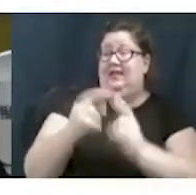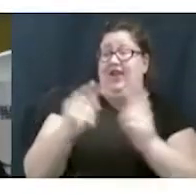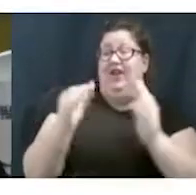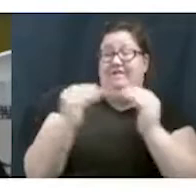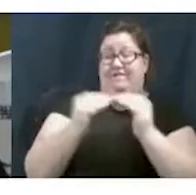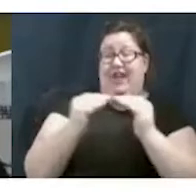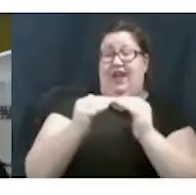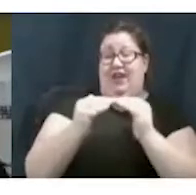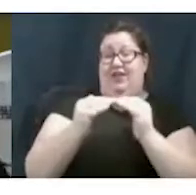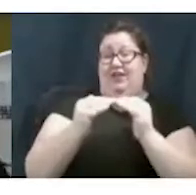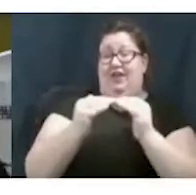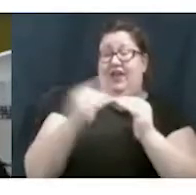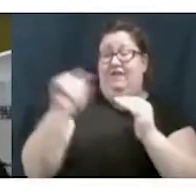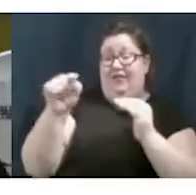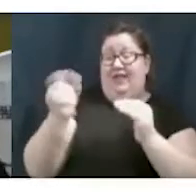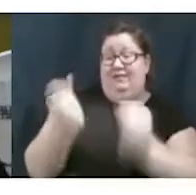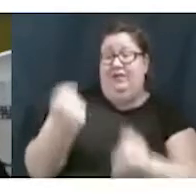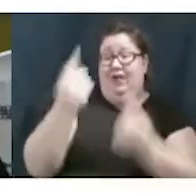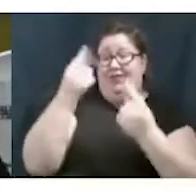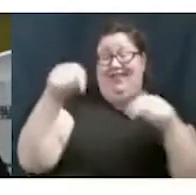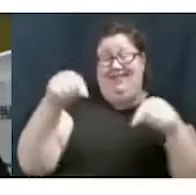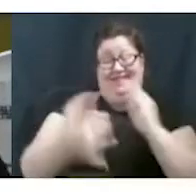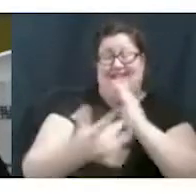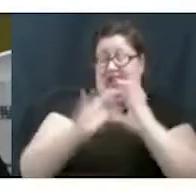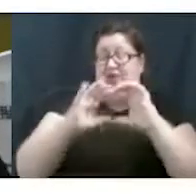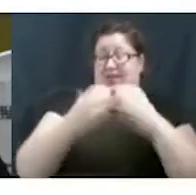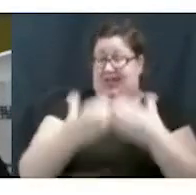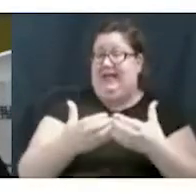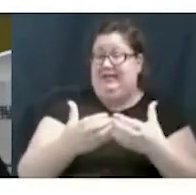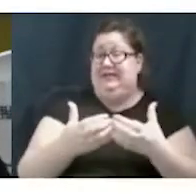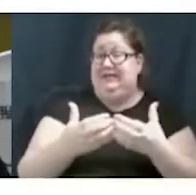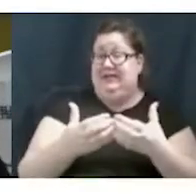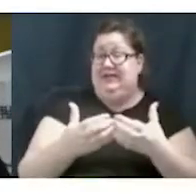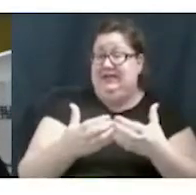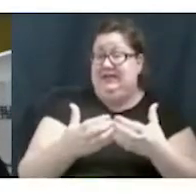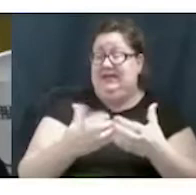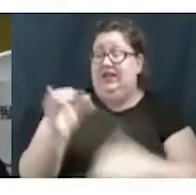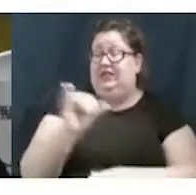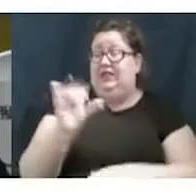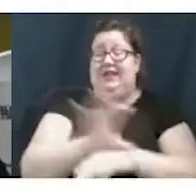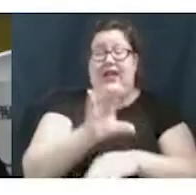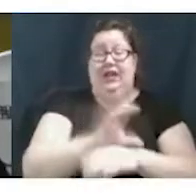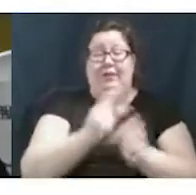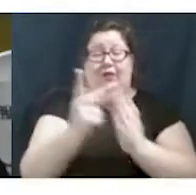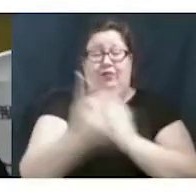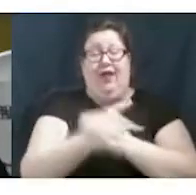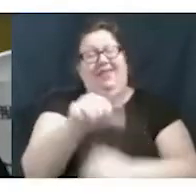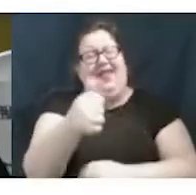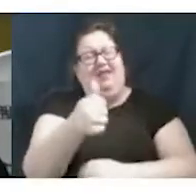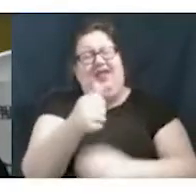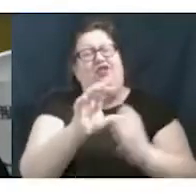them understand that this is a technical class. And so it's sort of like computer programming is another one of those classes,